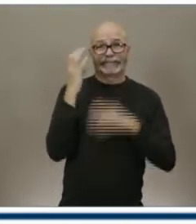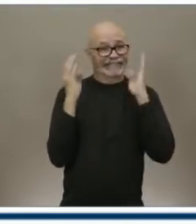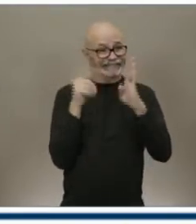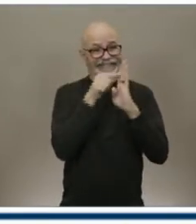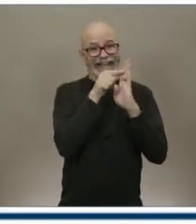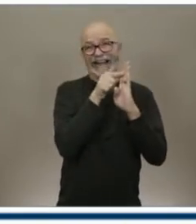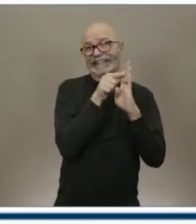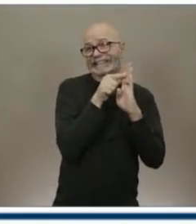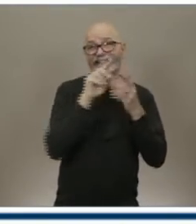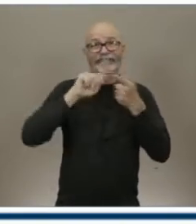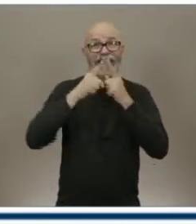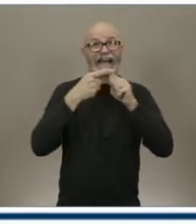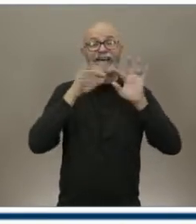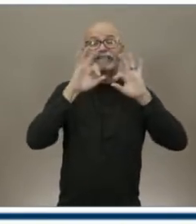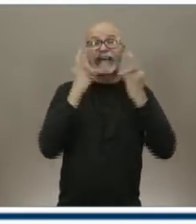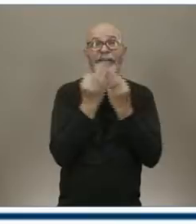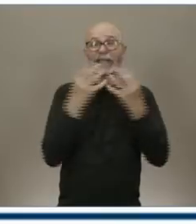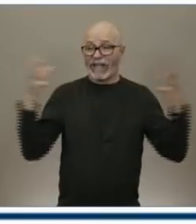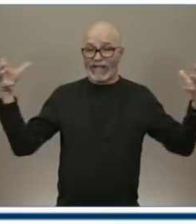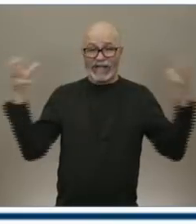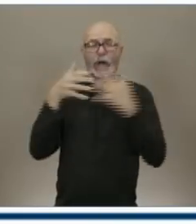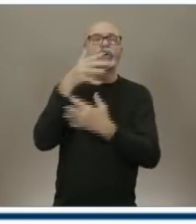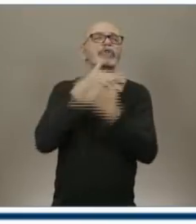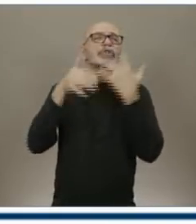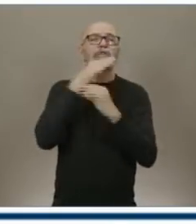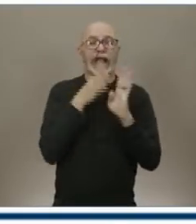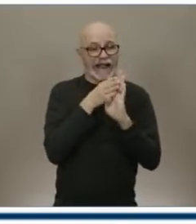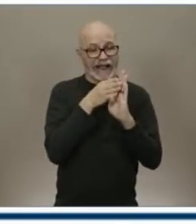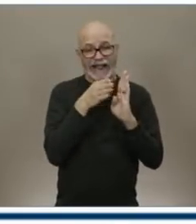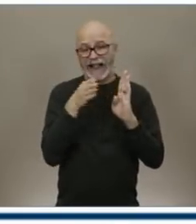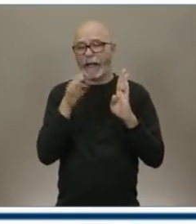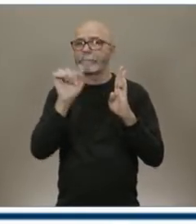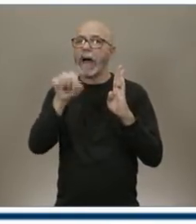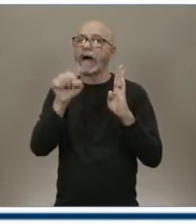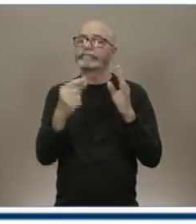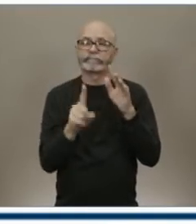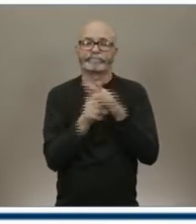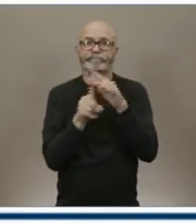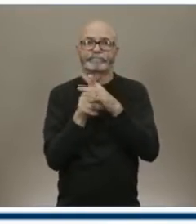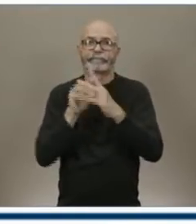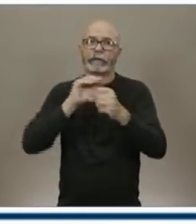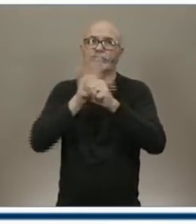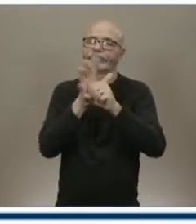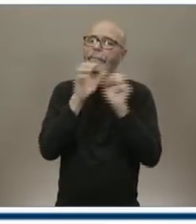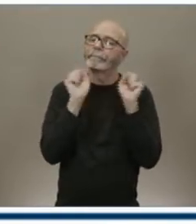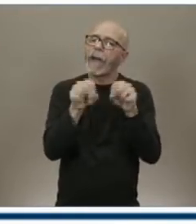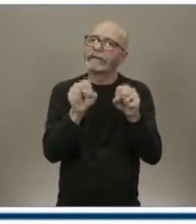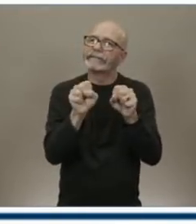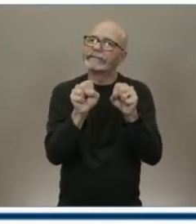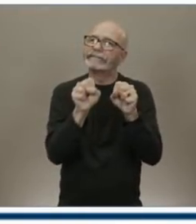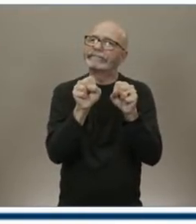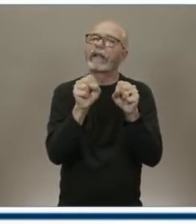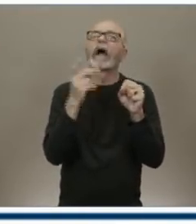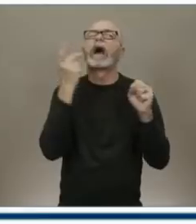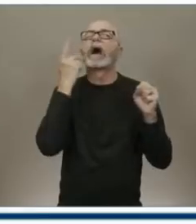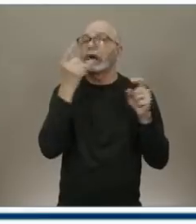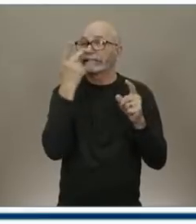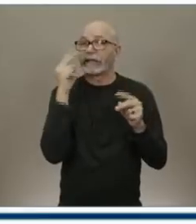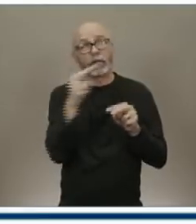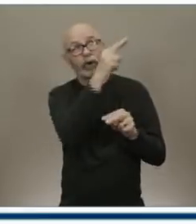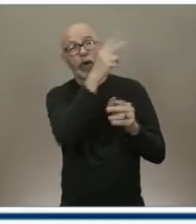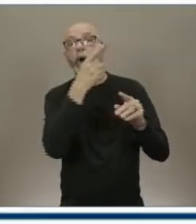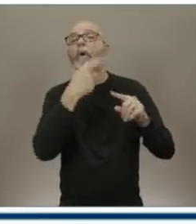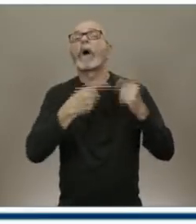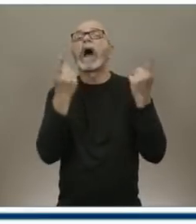small groups, COVID could show up. Just look what happened in some of our western provinces after Thanksgiving weekend.